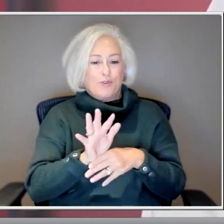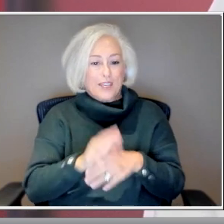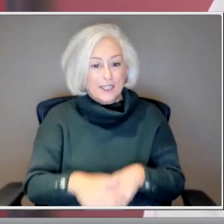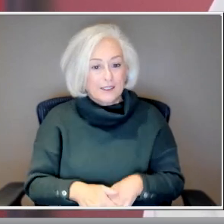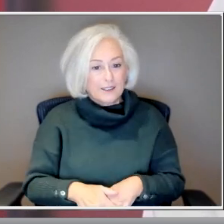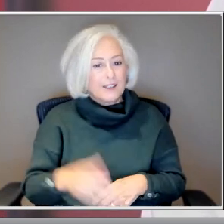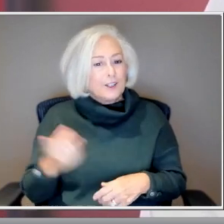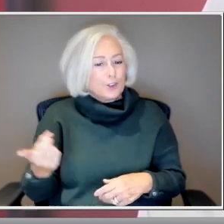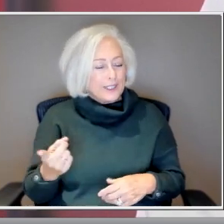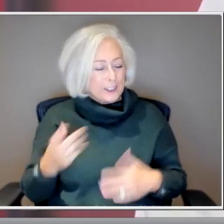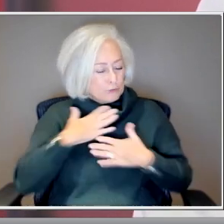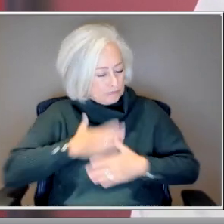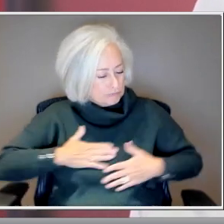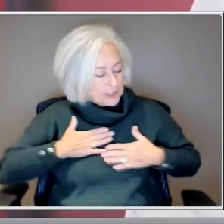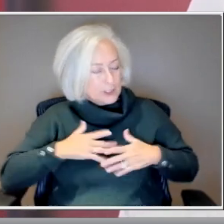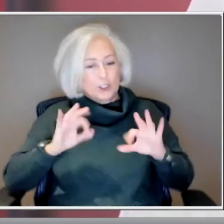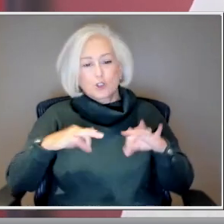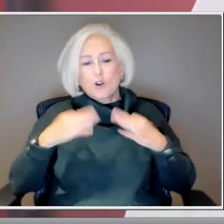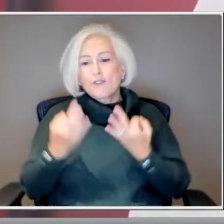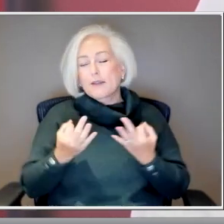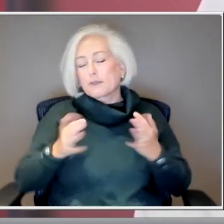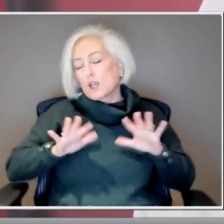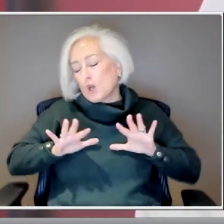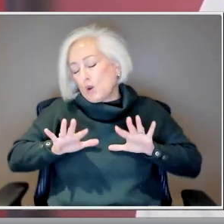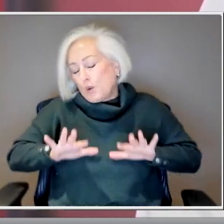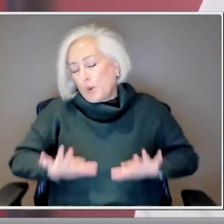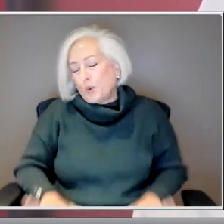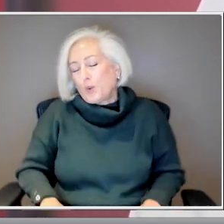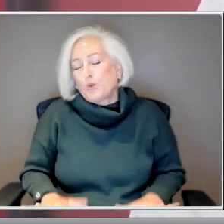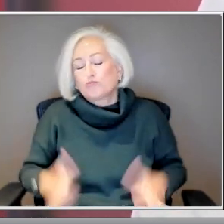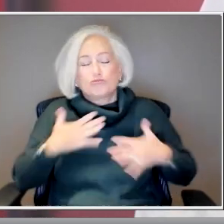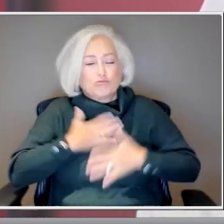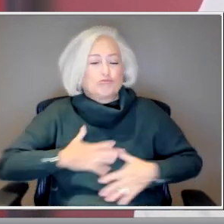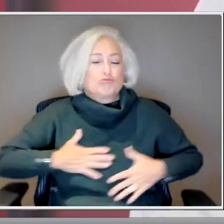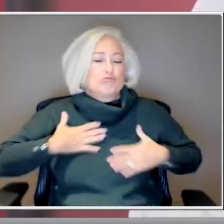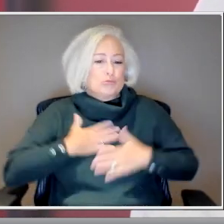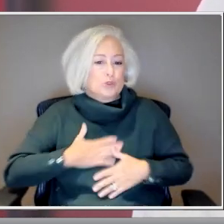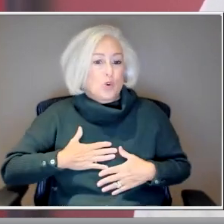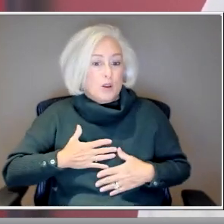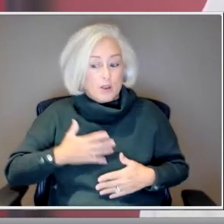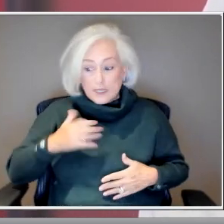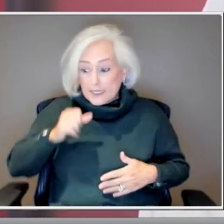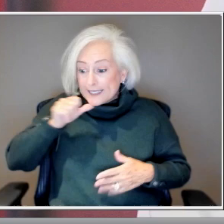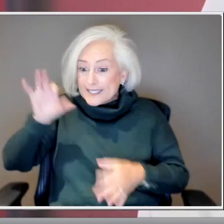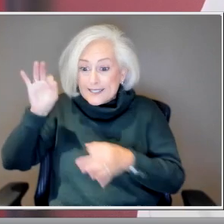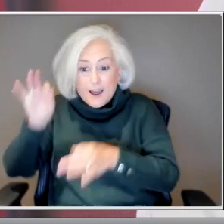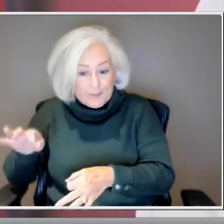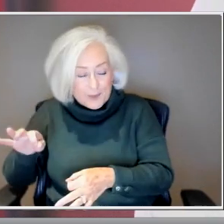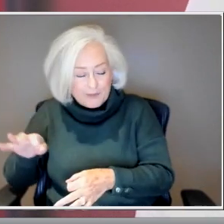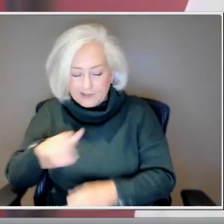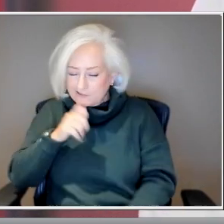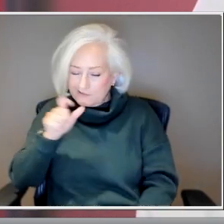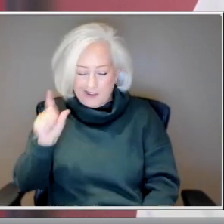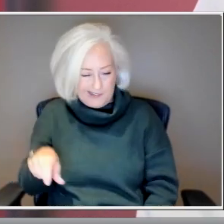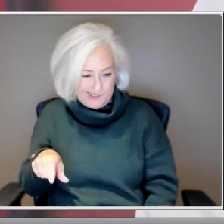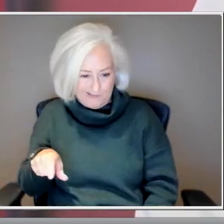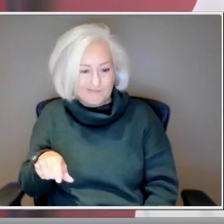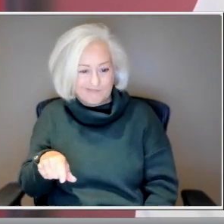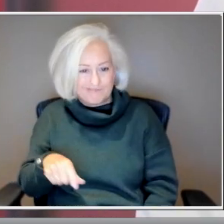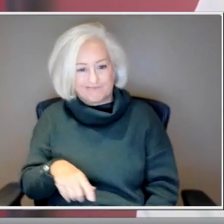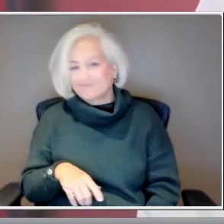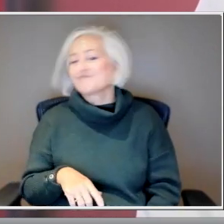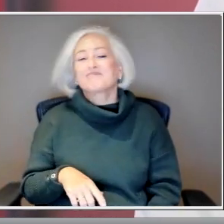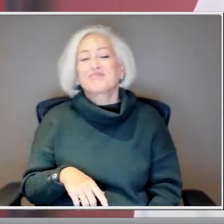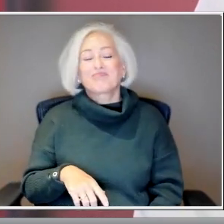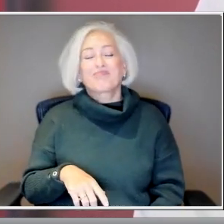enjoy family, even if it's not perfect. The conversation, everything else, it's just part of holidays,